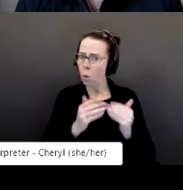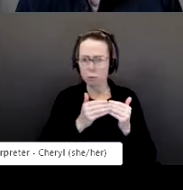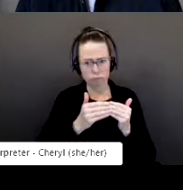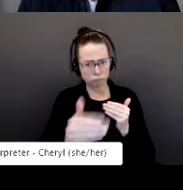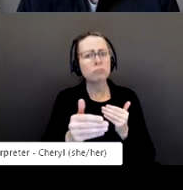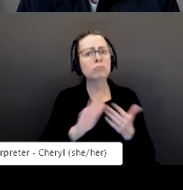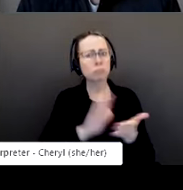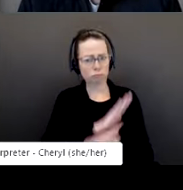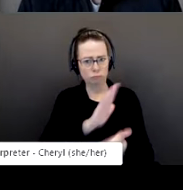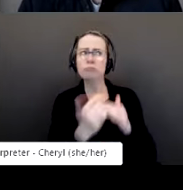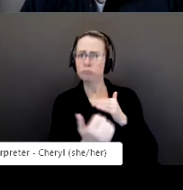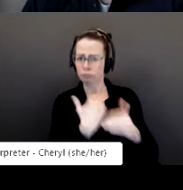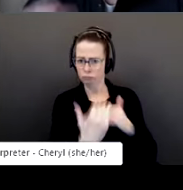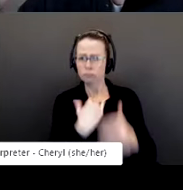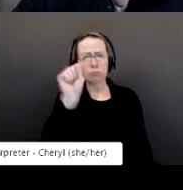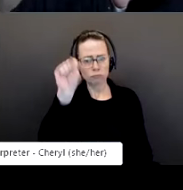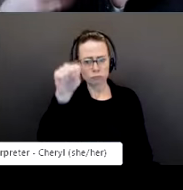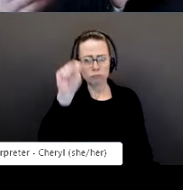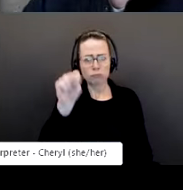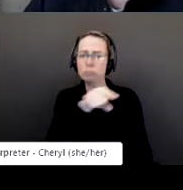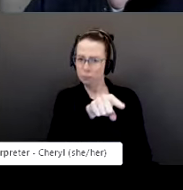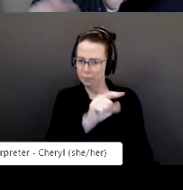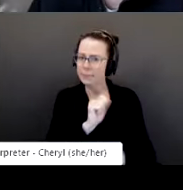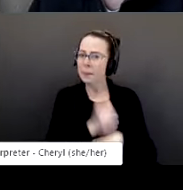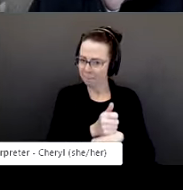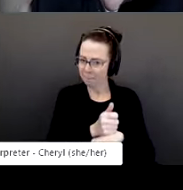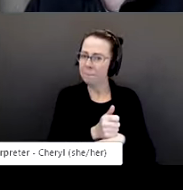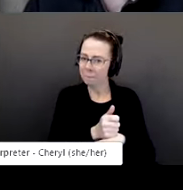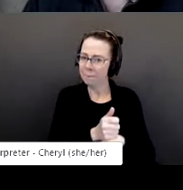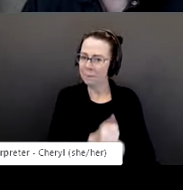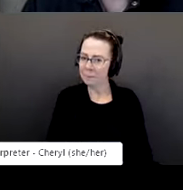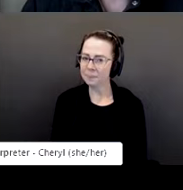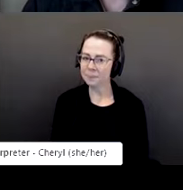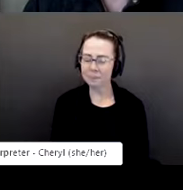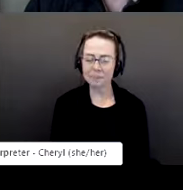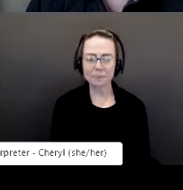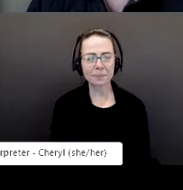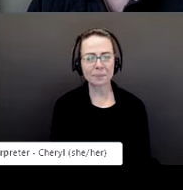now, you can also change those delivery preferences when you start looking at statements and documents.